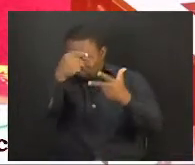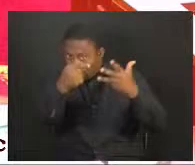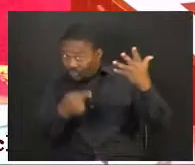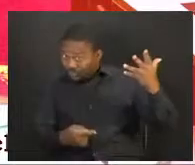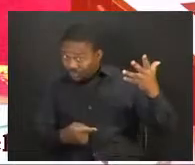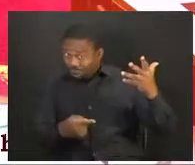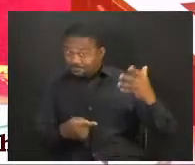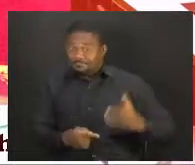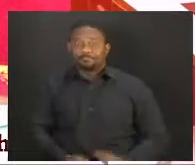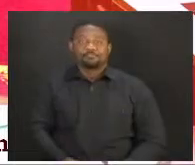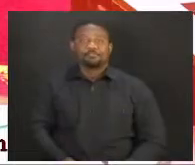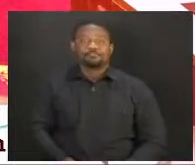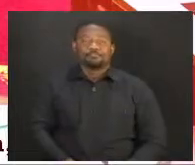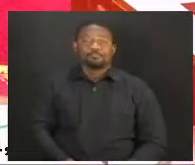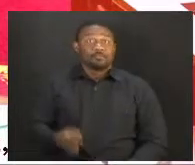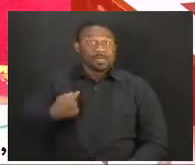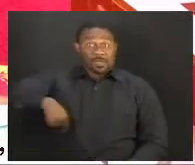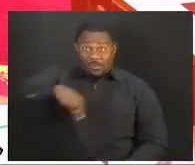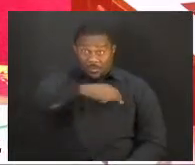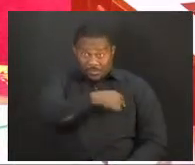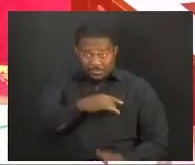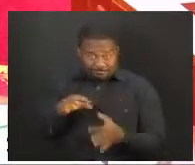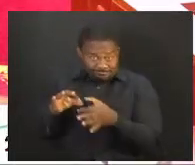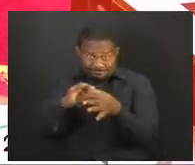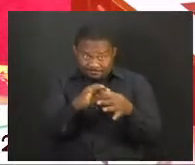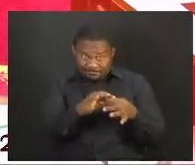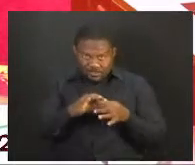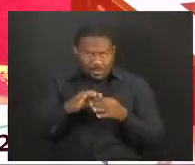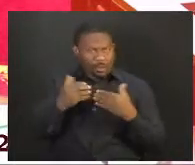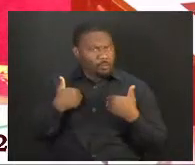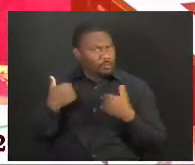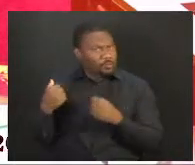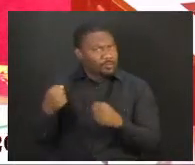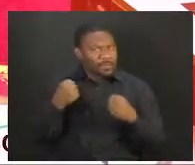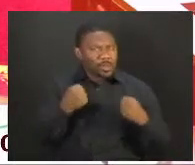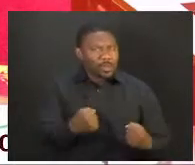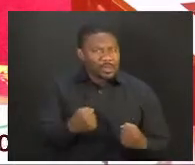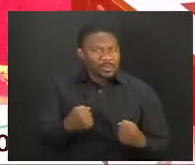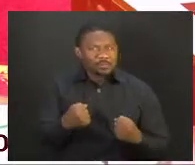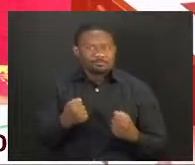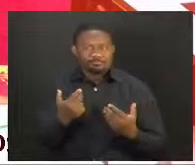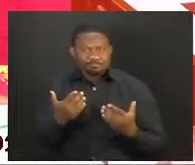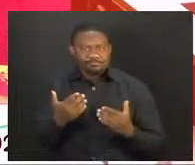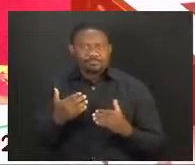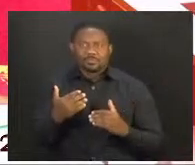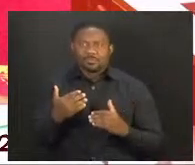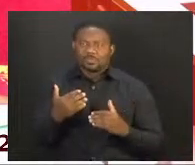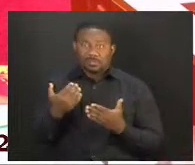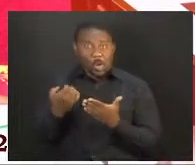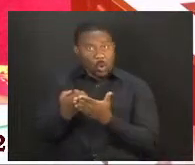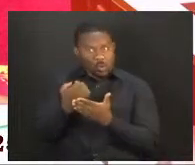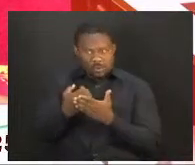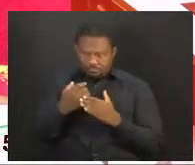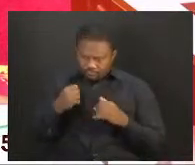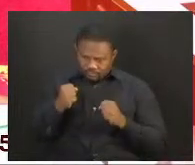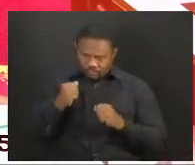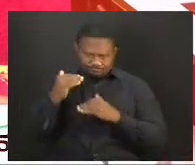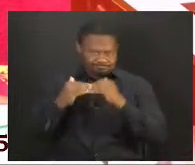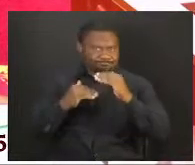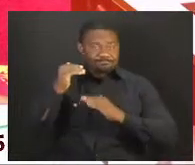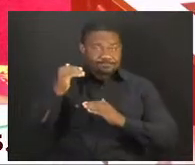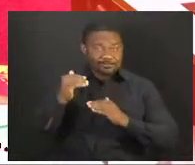budget. Together, Mr. Speaker, we have the power to build a resilient economy